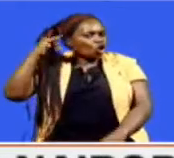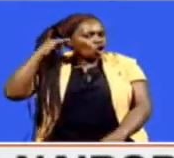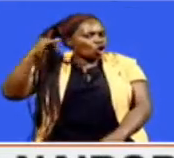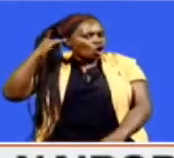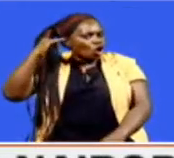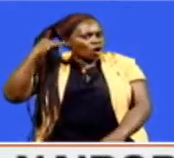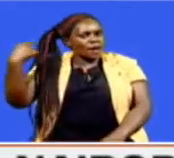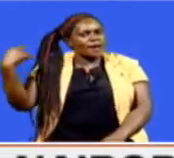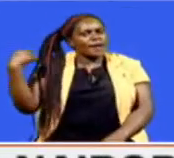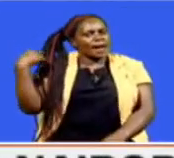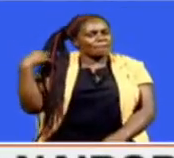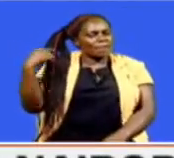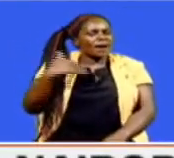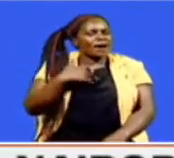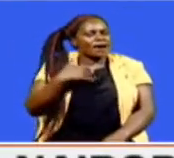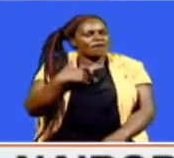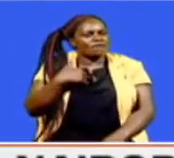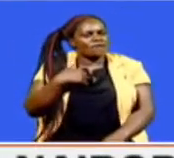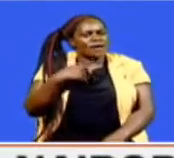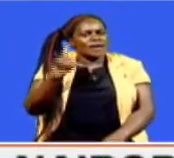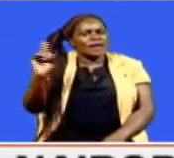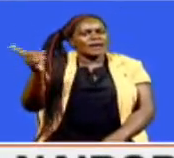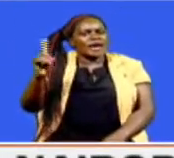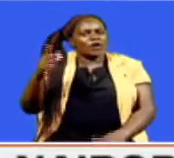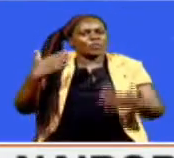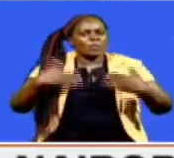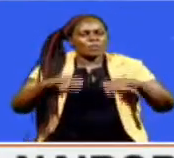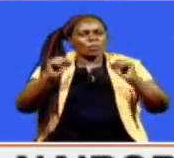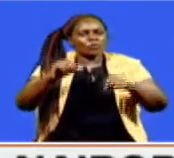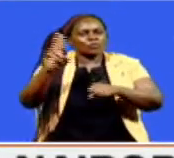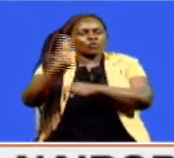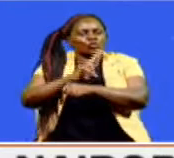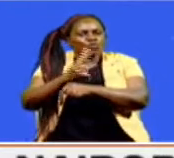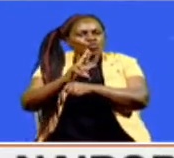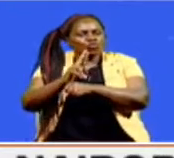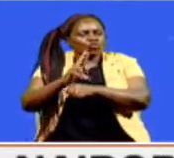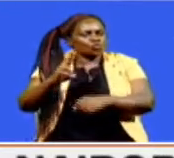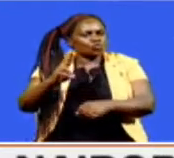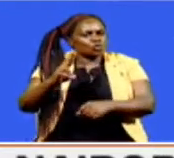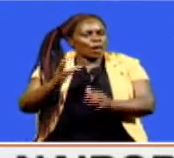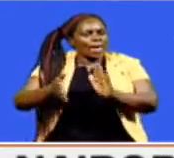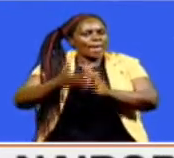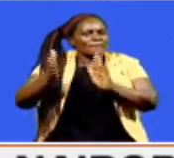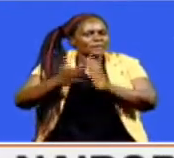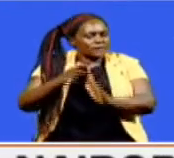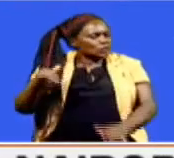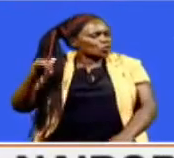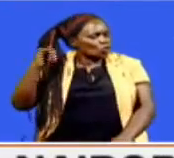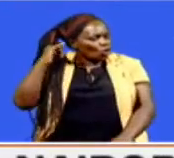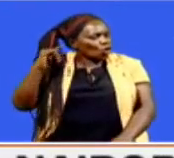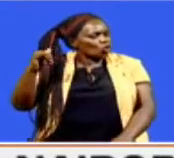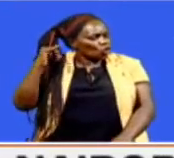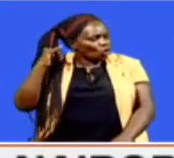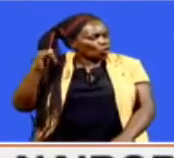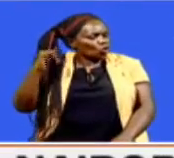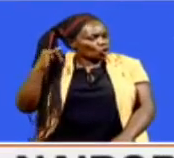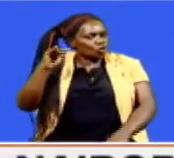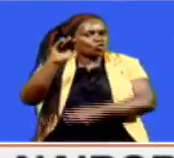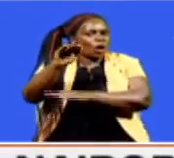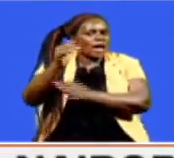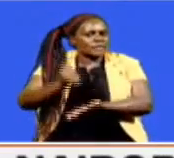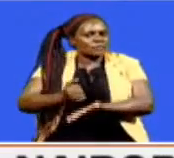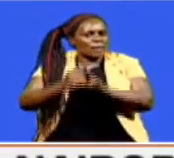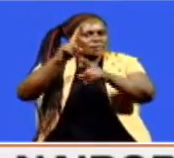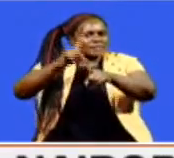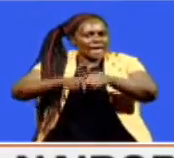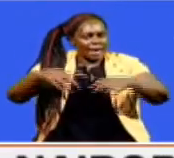number which Nairobians will be using to make emergency calls, distress calls, when the